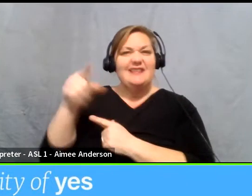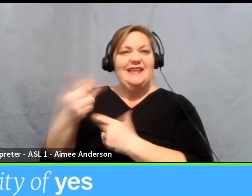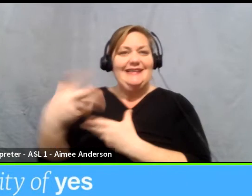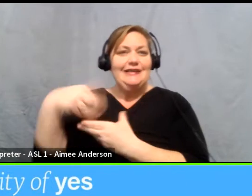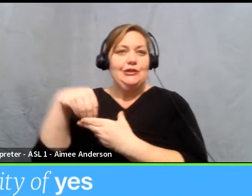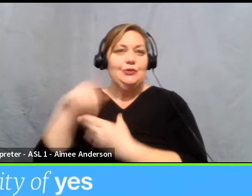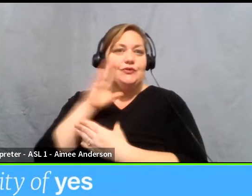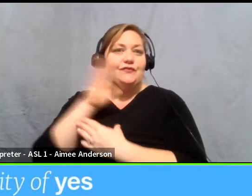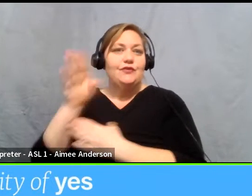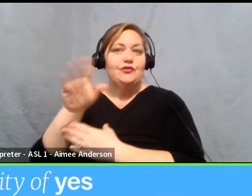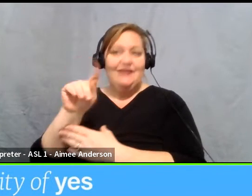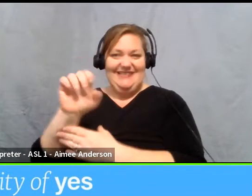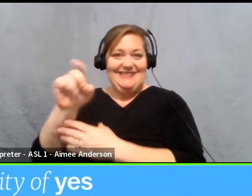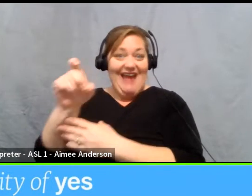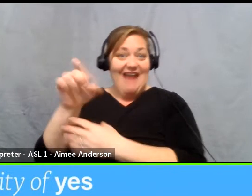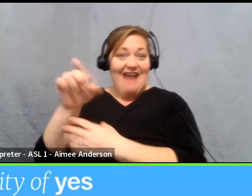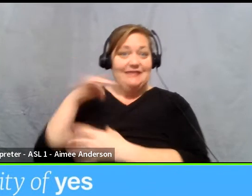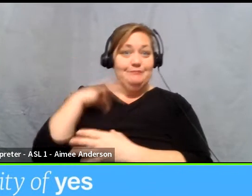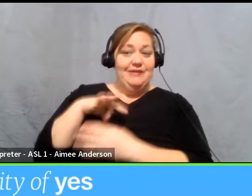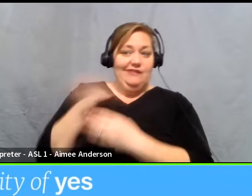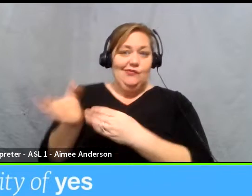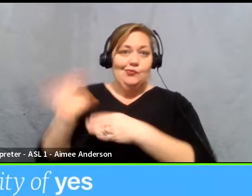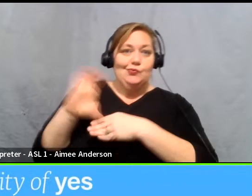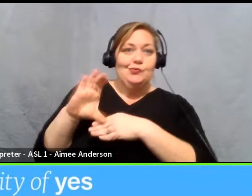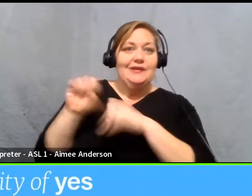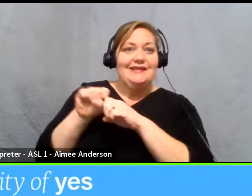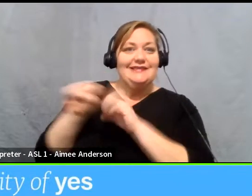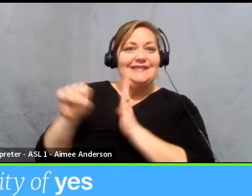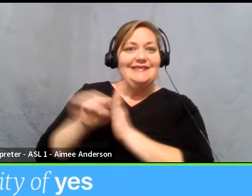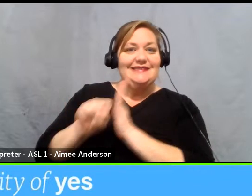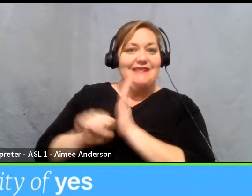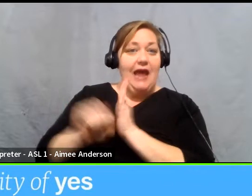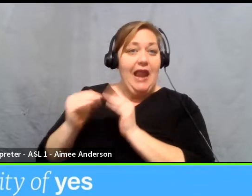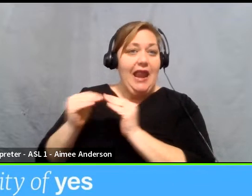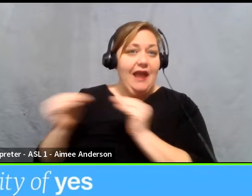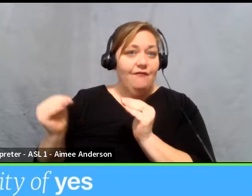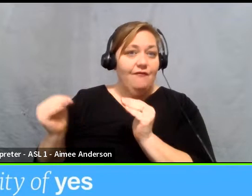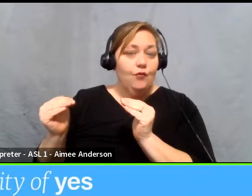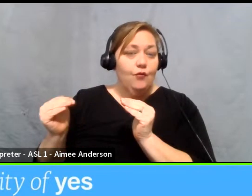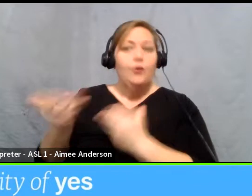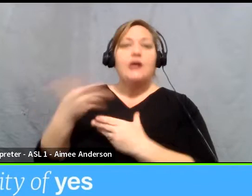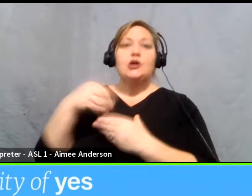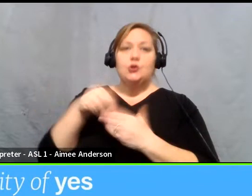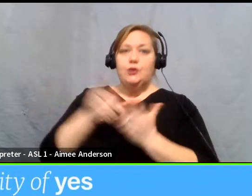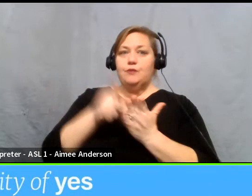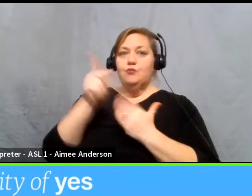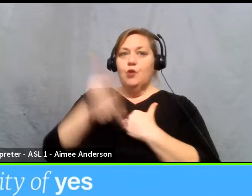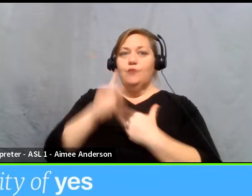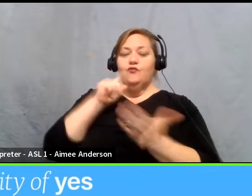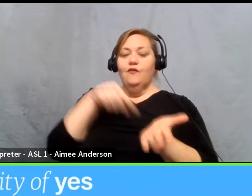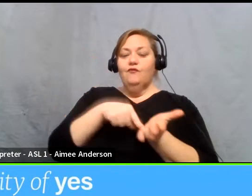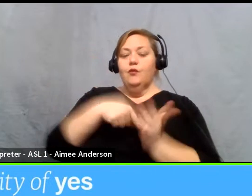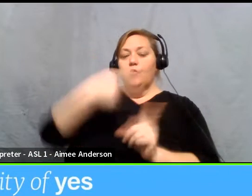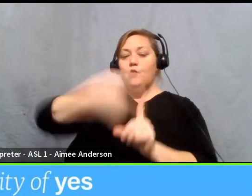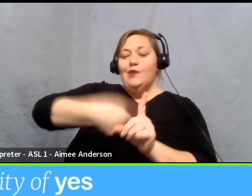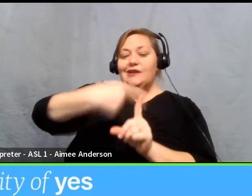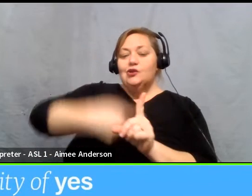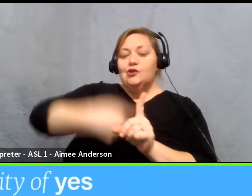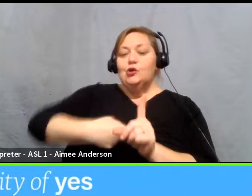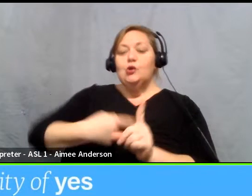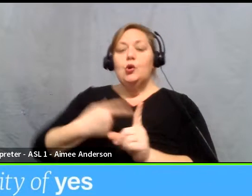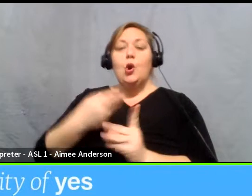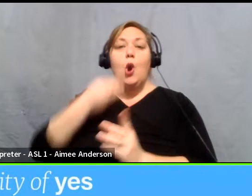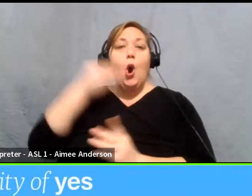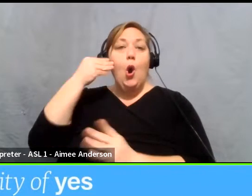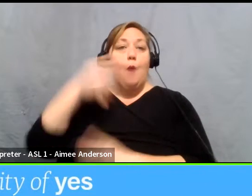future tax benefit at the state level or existing HPD programs, including programs for affordable rental or affordable homeownership.